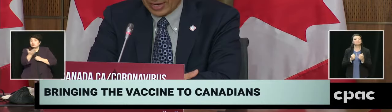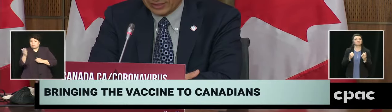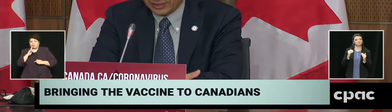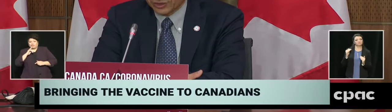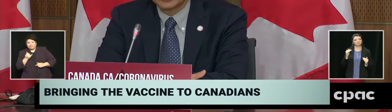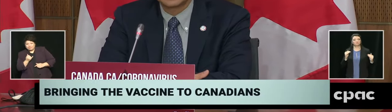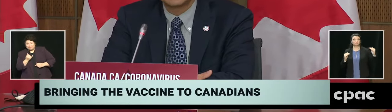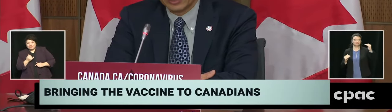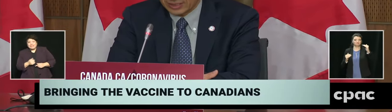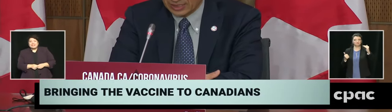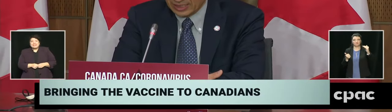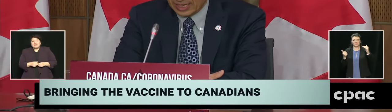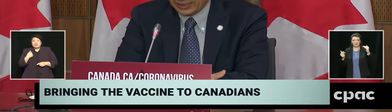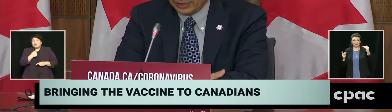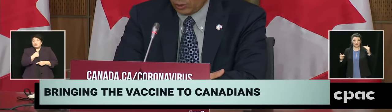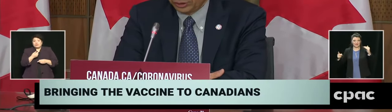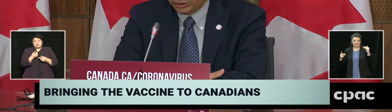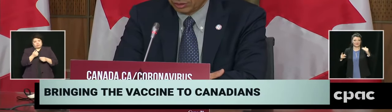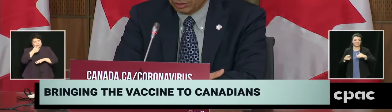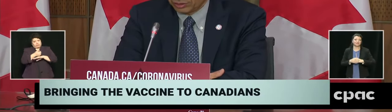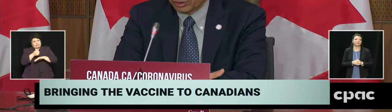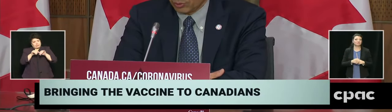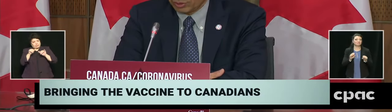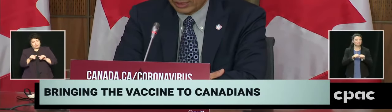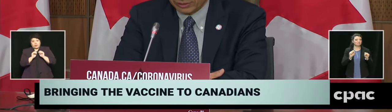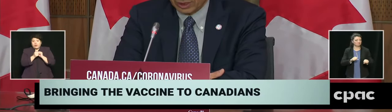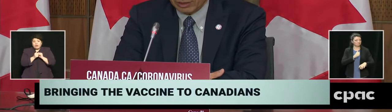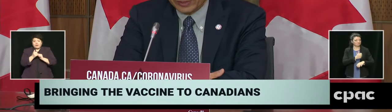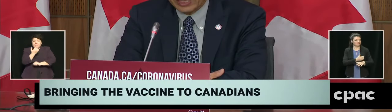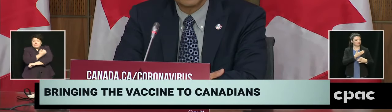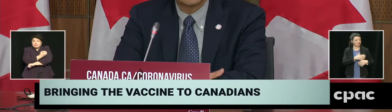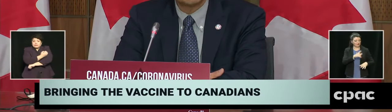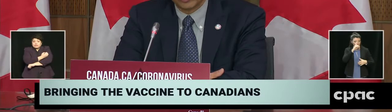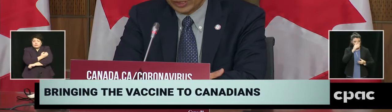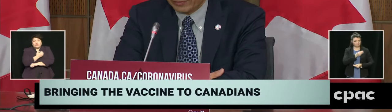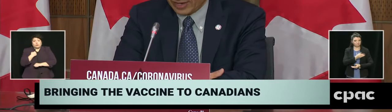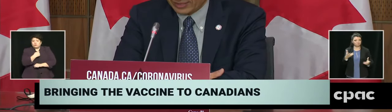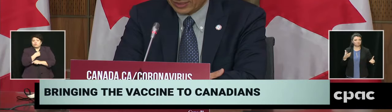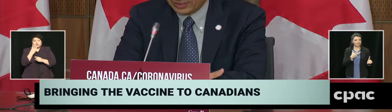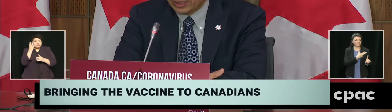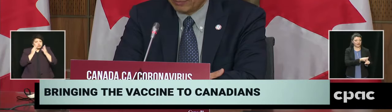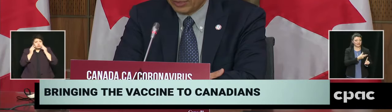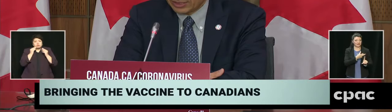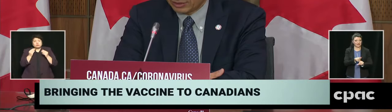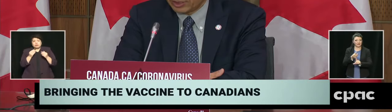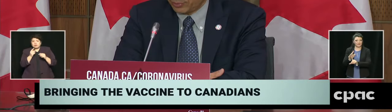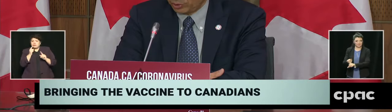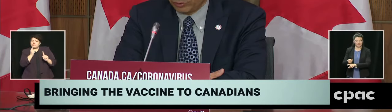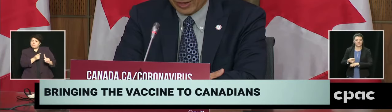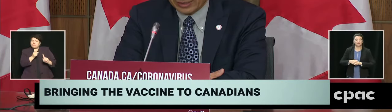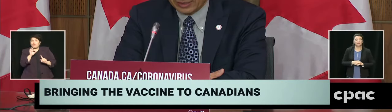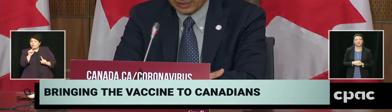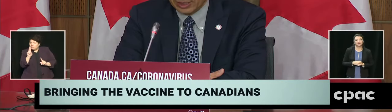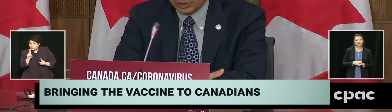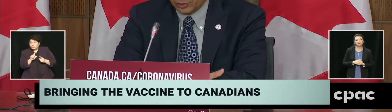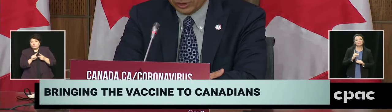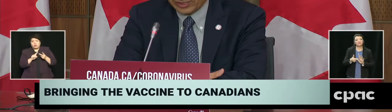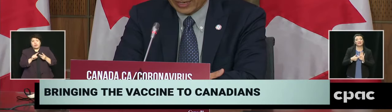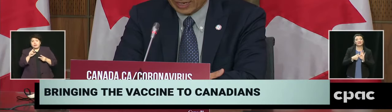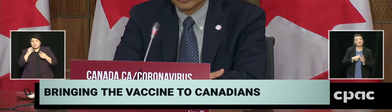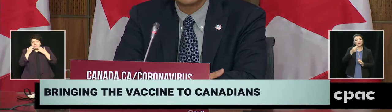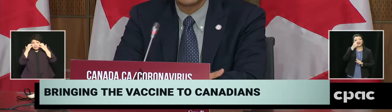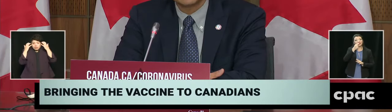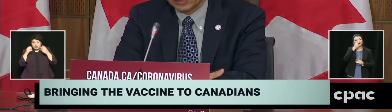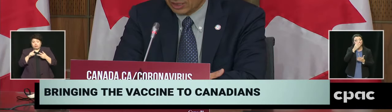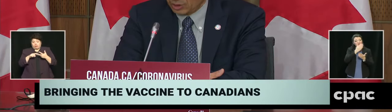deliver vaccines to Canadians and need only to look to the rollout of seasonal influenza vaccines, measles and polio vaccines to